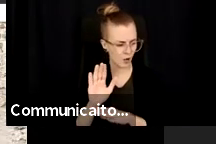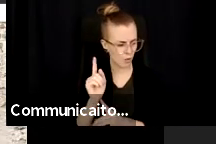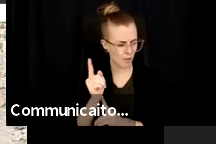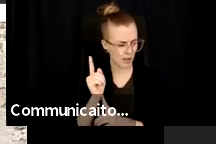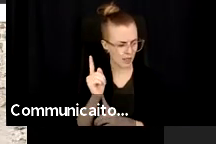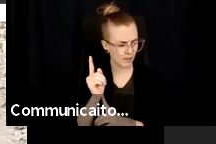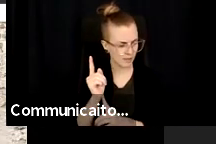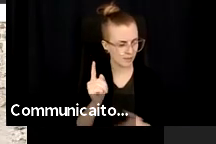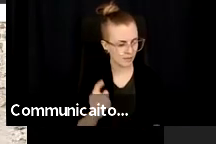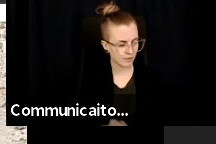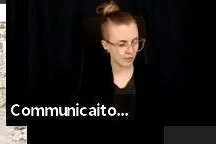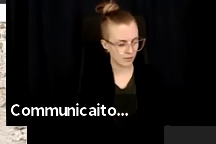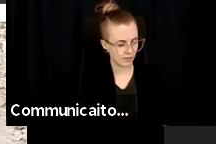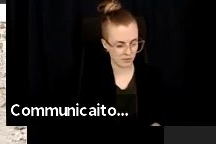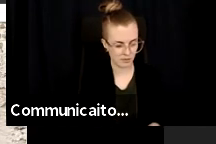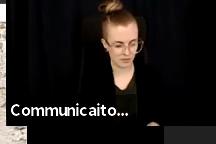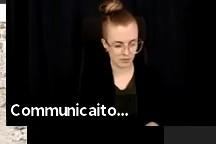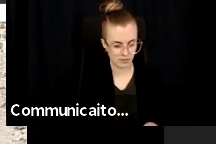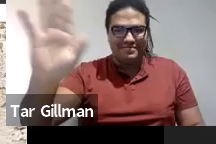There we go.